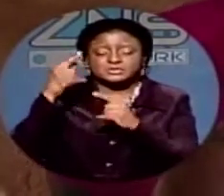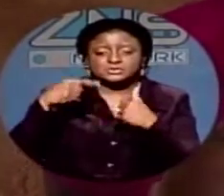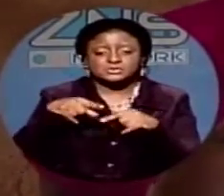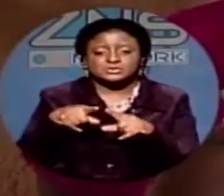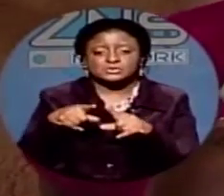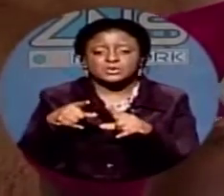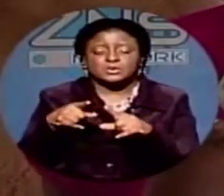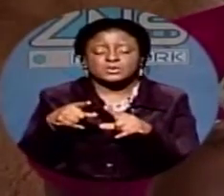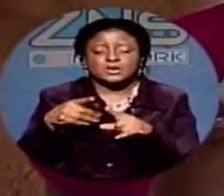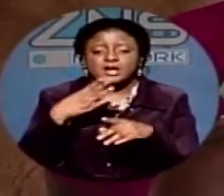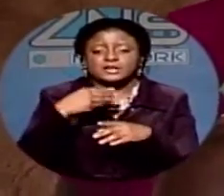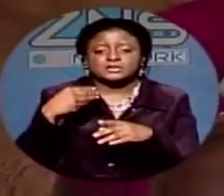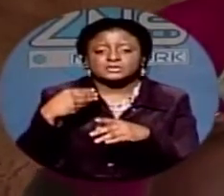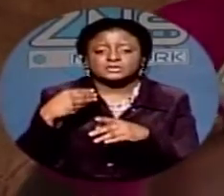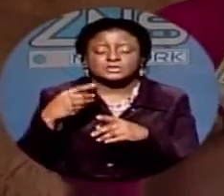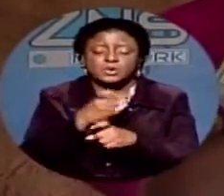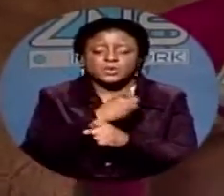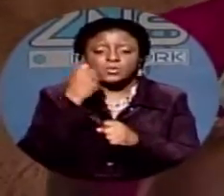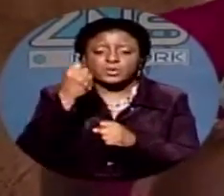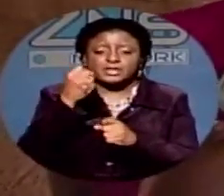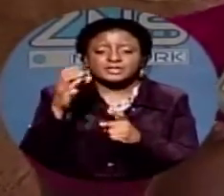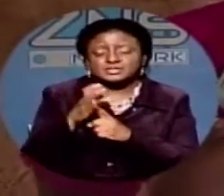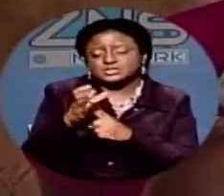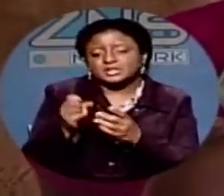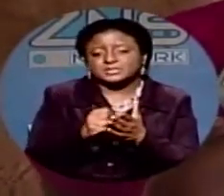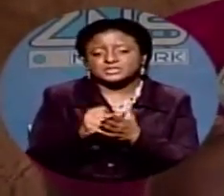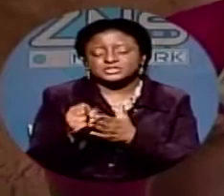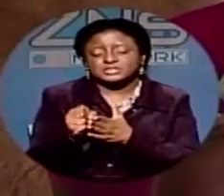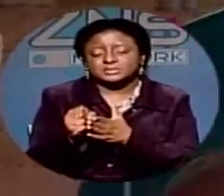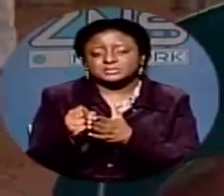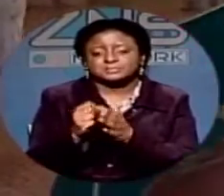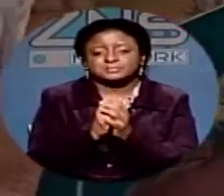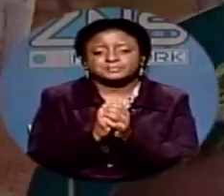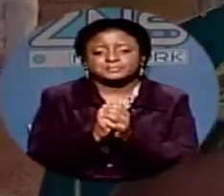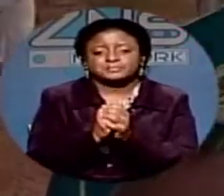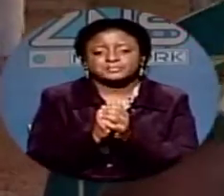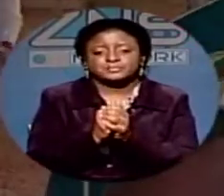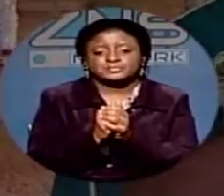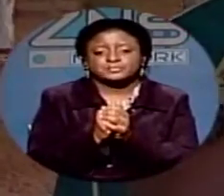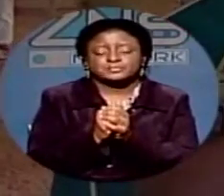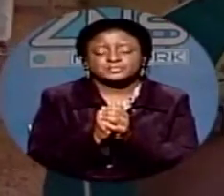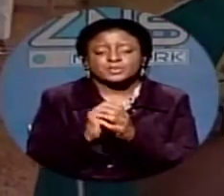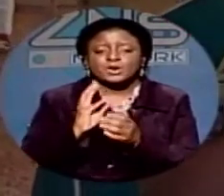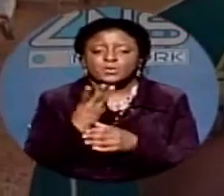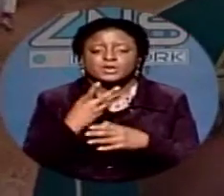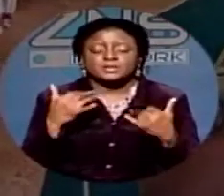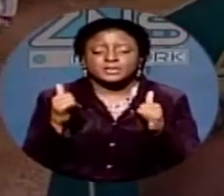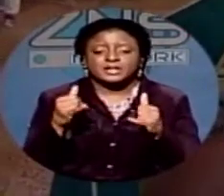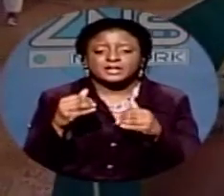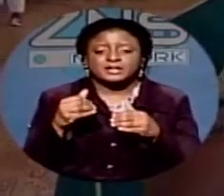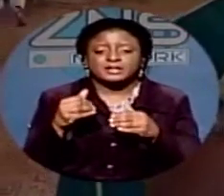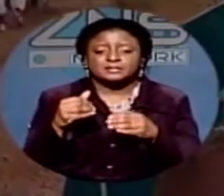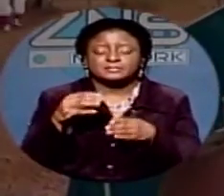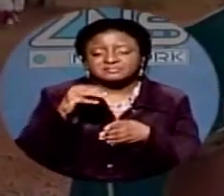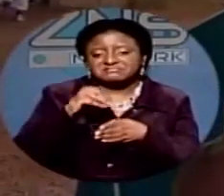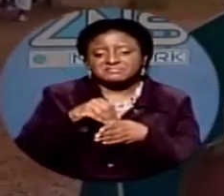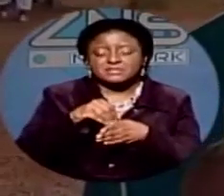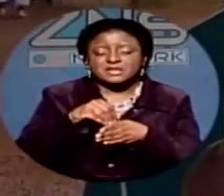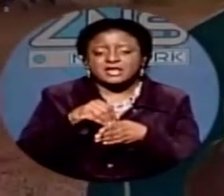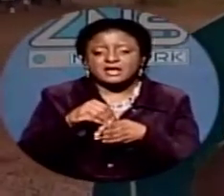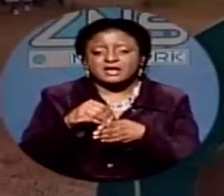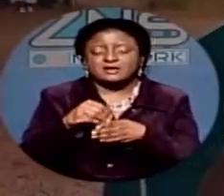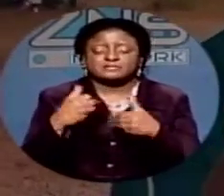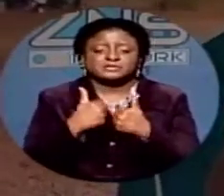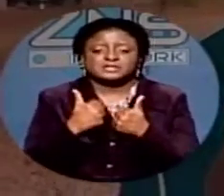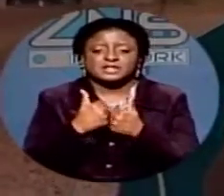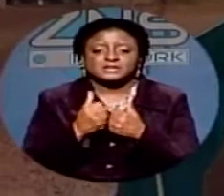because right now we're taking it over just to do what we have to do. I think we played an average game. We started out obviously very,